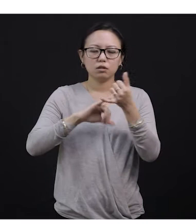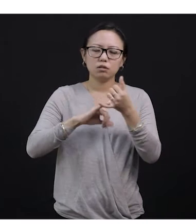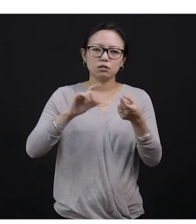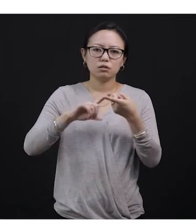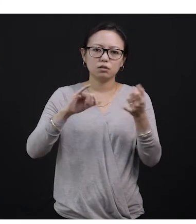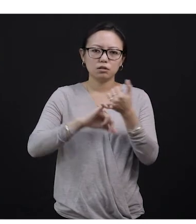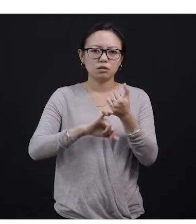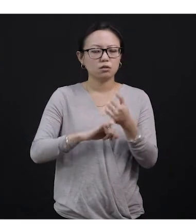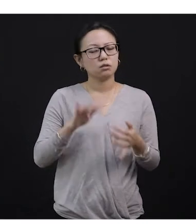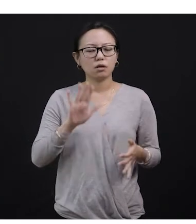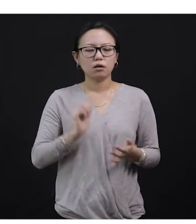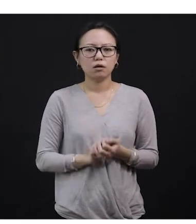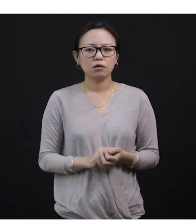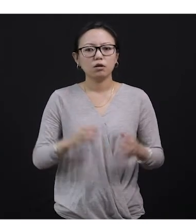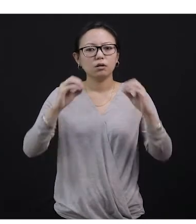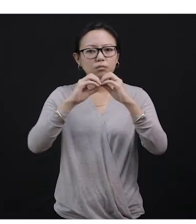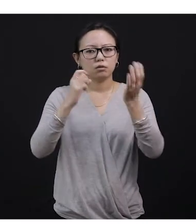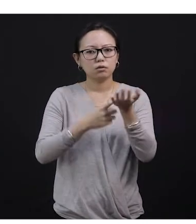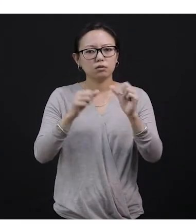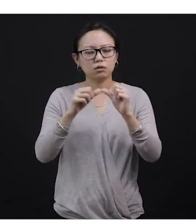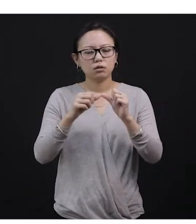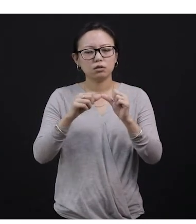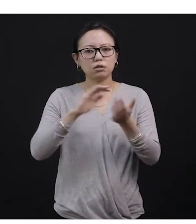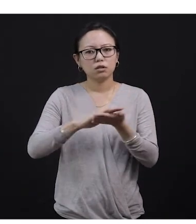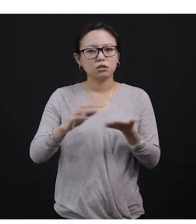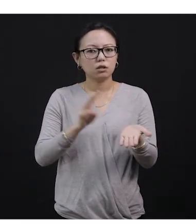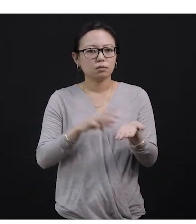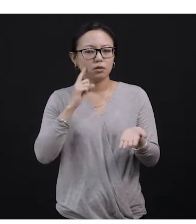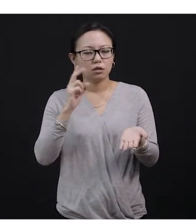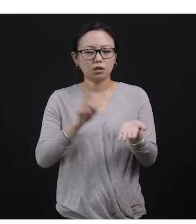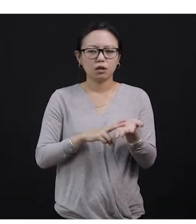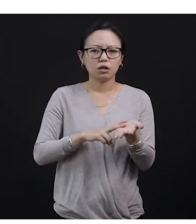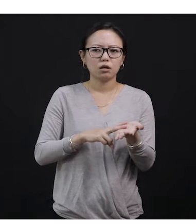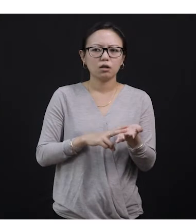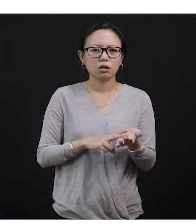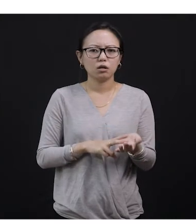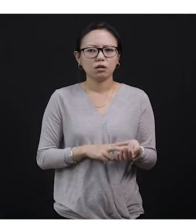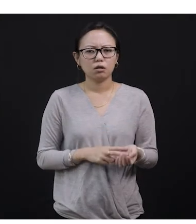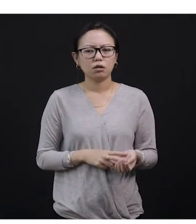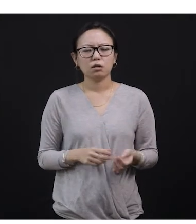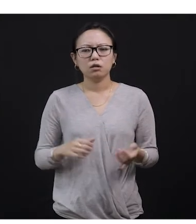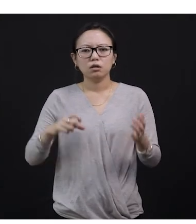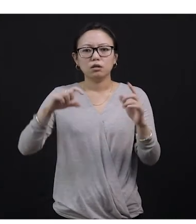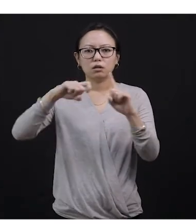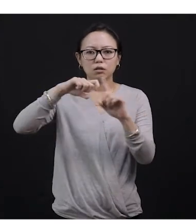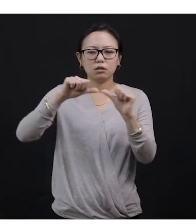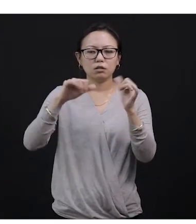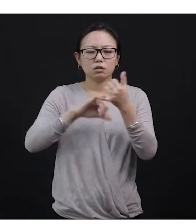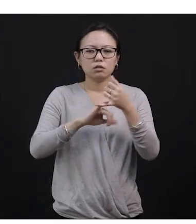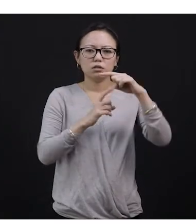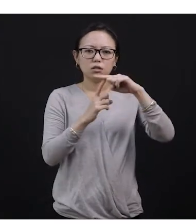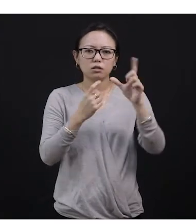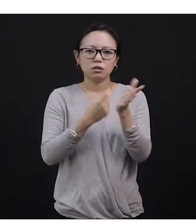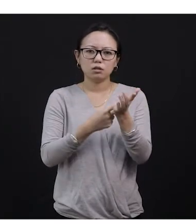Kshatriyas, the Vaishyas, and the Shudras, right? Now the Brahmins were mostly priests and they